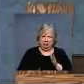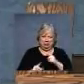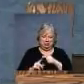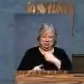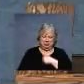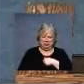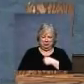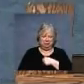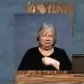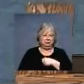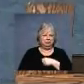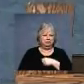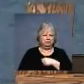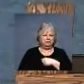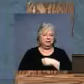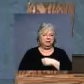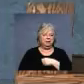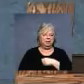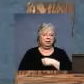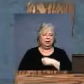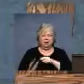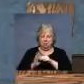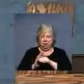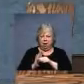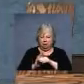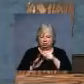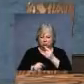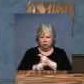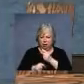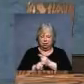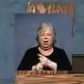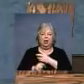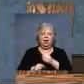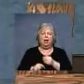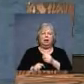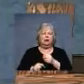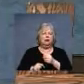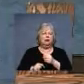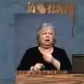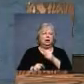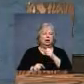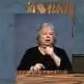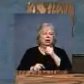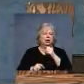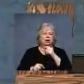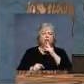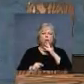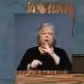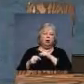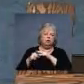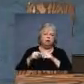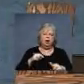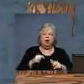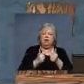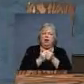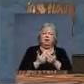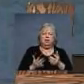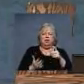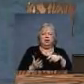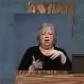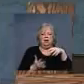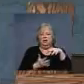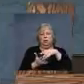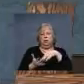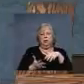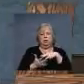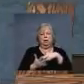Let's see. The model, that's one of the main things. And I just don't, the water runoff, all those things need to be studied. We don't know